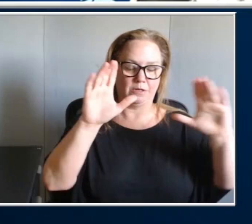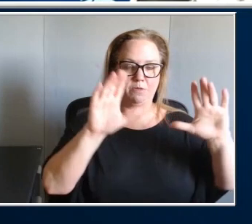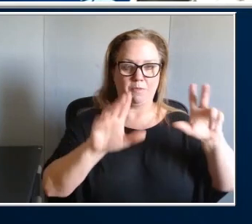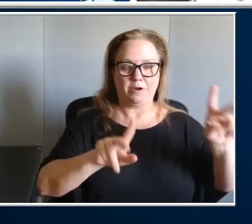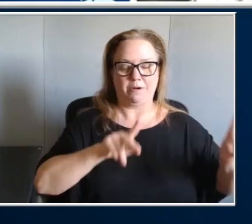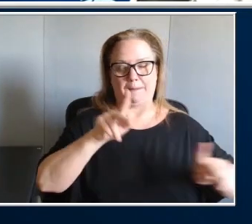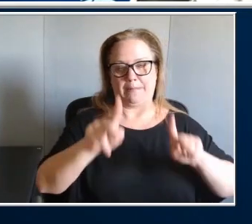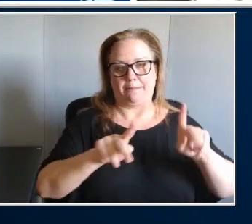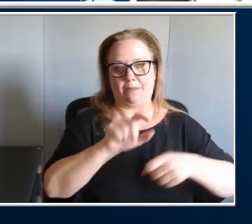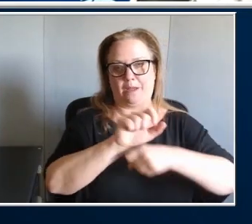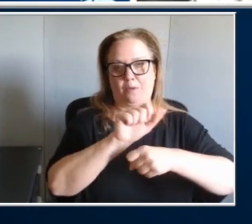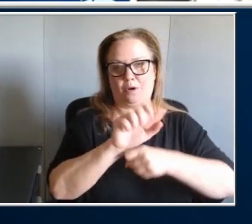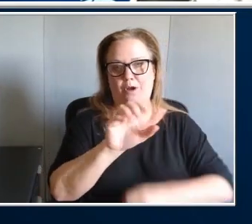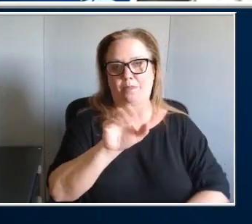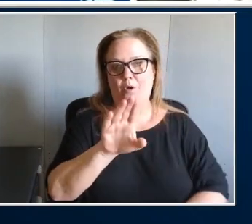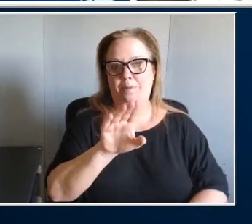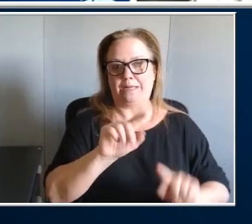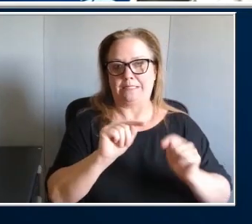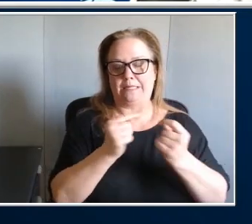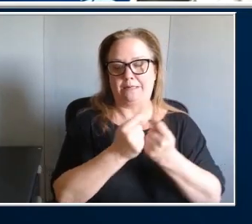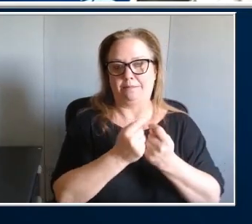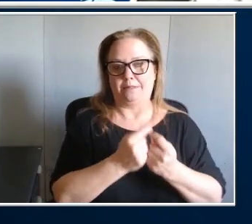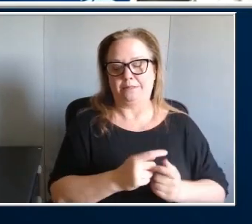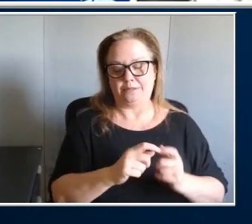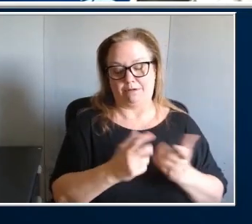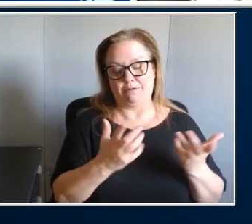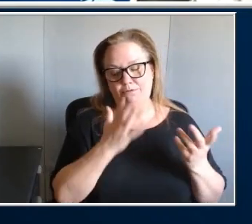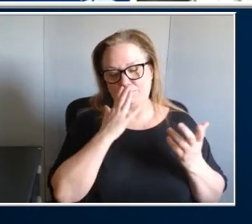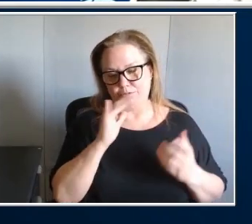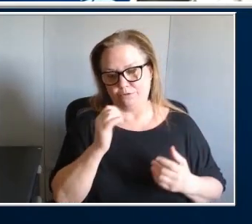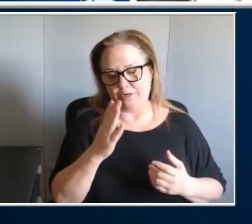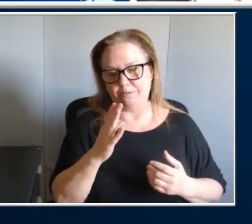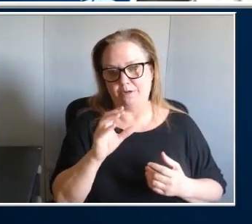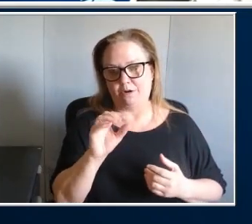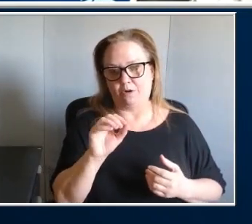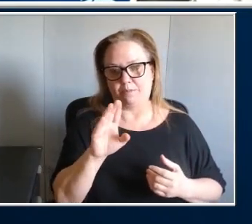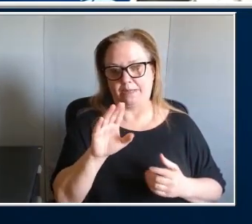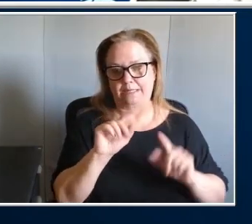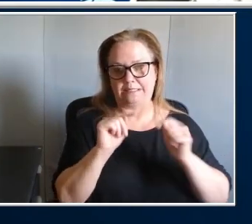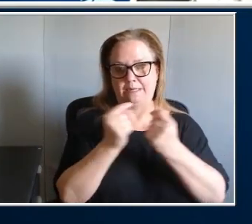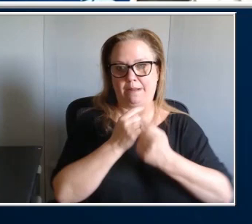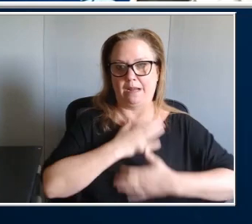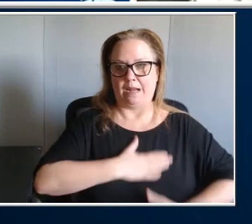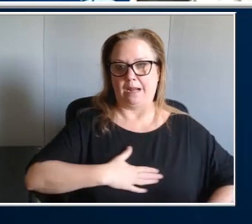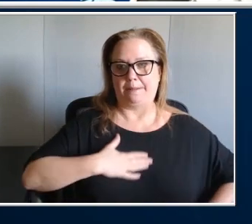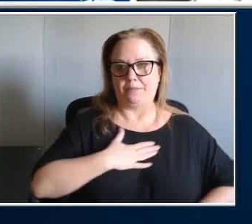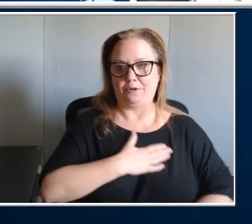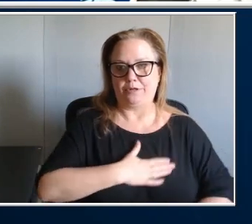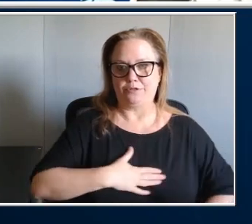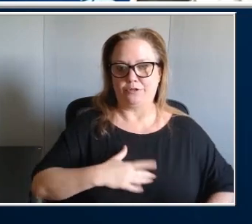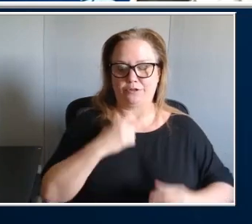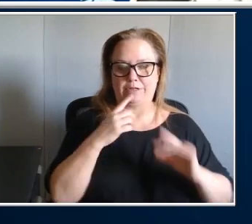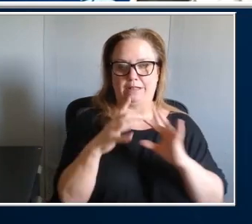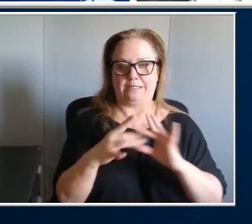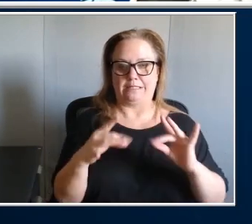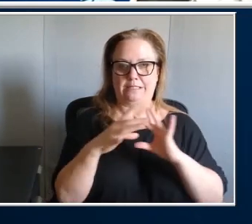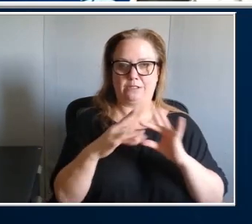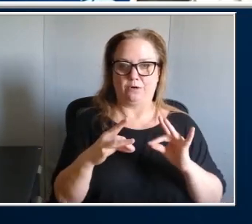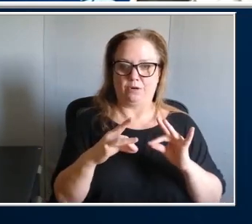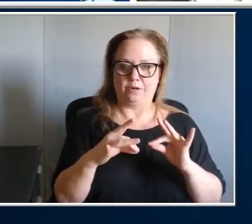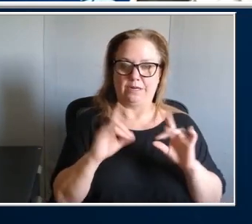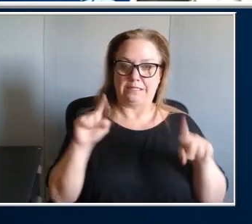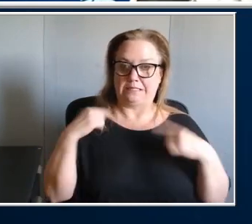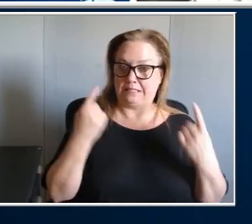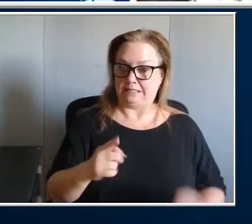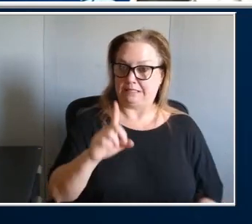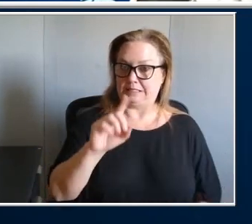so hats off to everybody. But really, I appreciate that you're telling us that story. So since December,